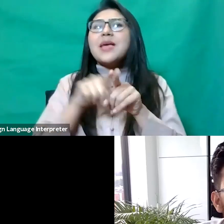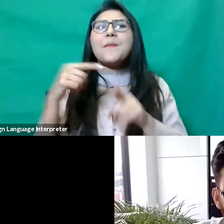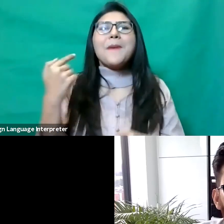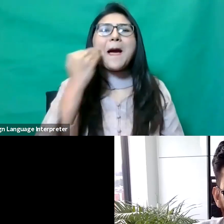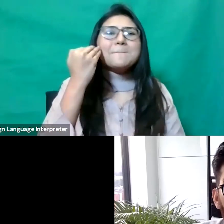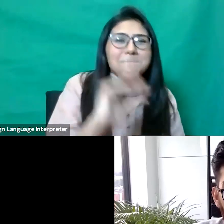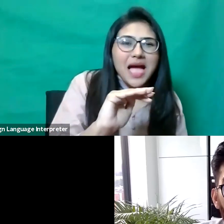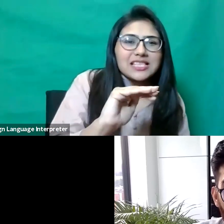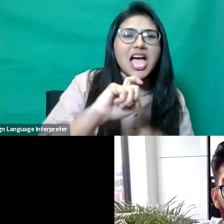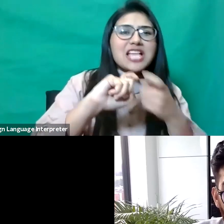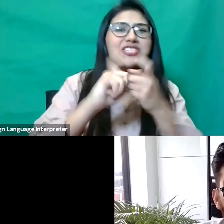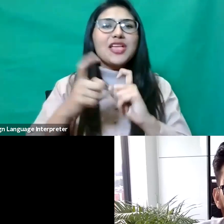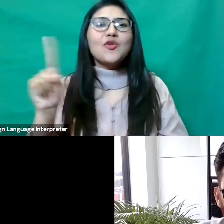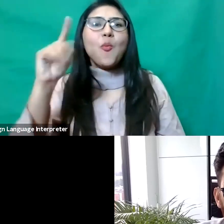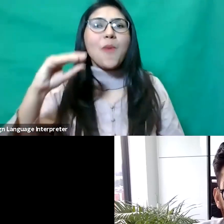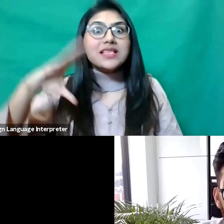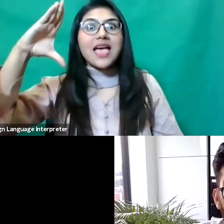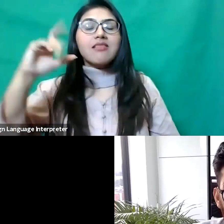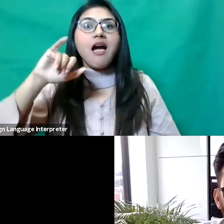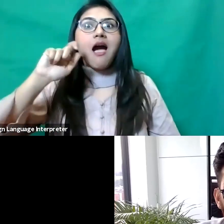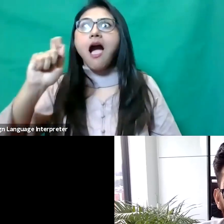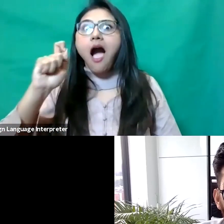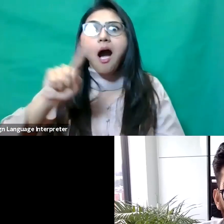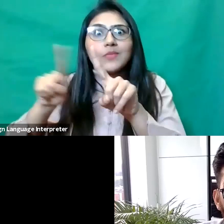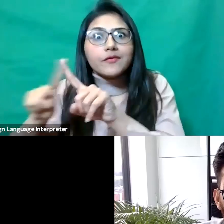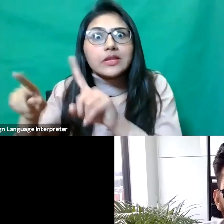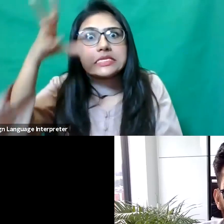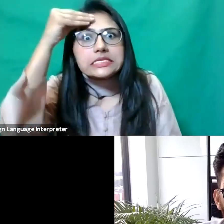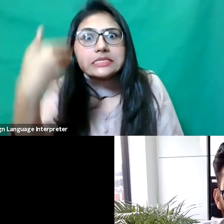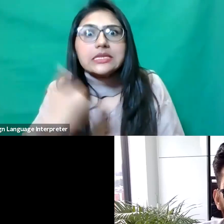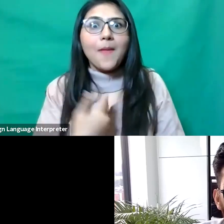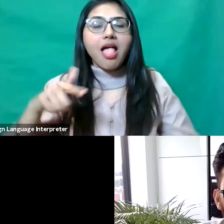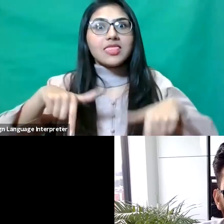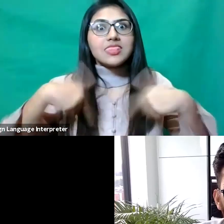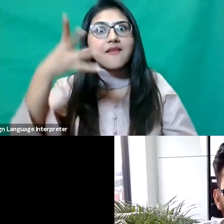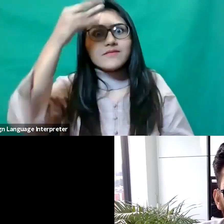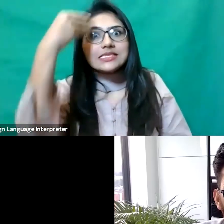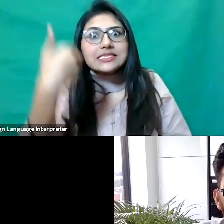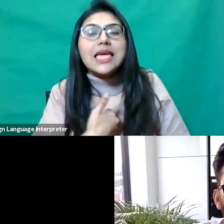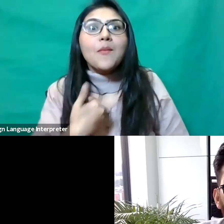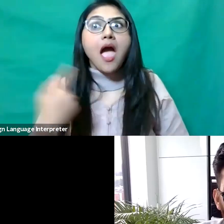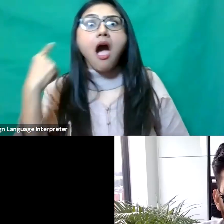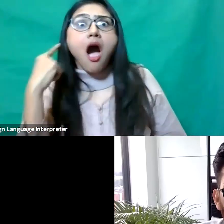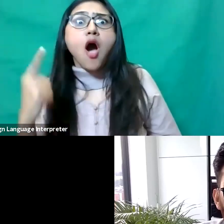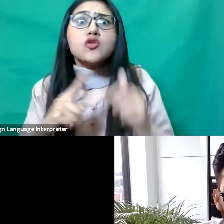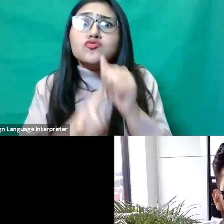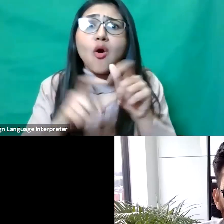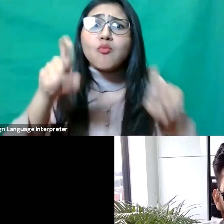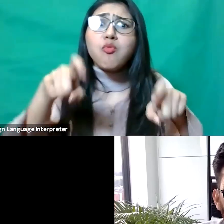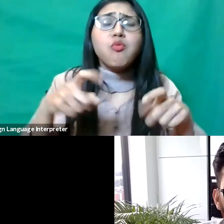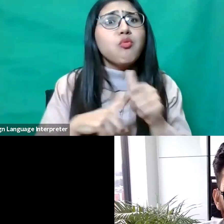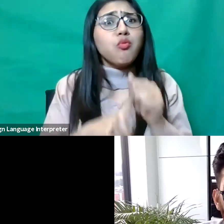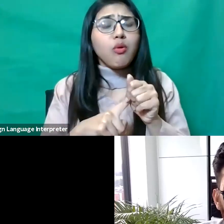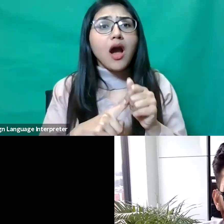more responsibilities. Yeah. So I really had to concentrate and listen a lot more. And just the hearing aids on